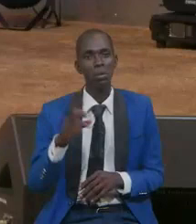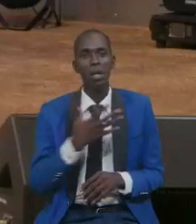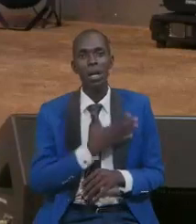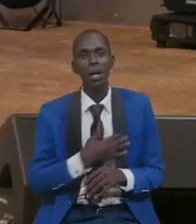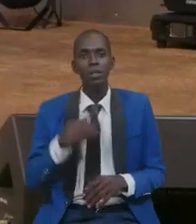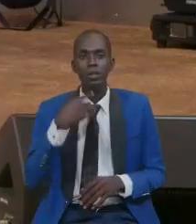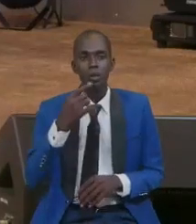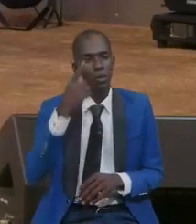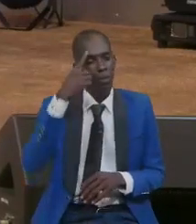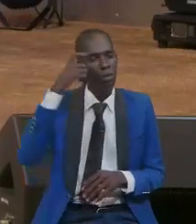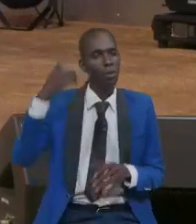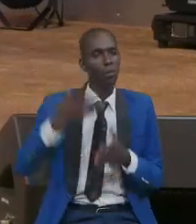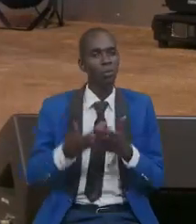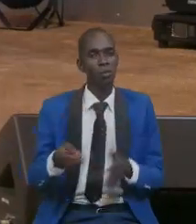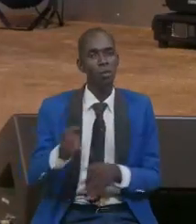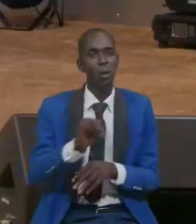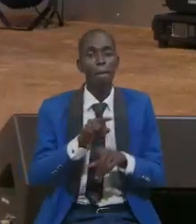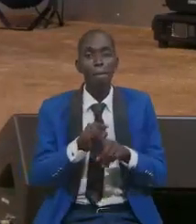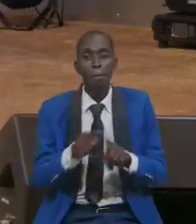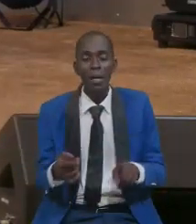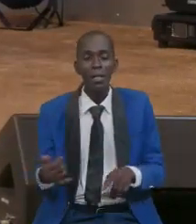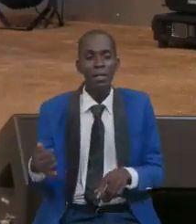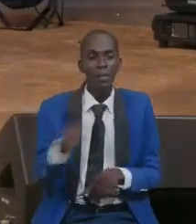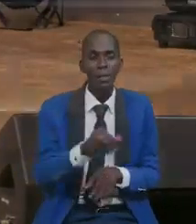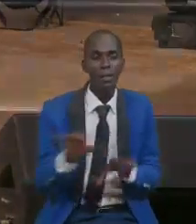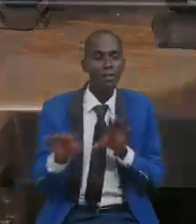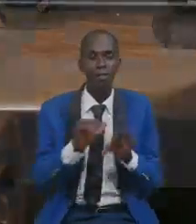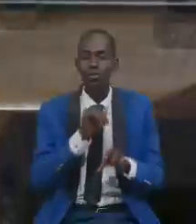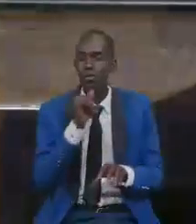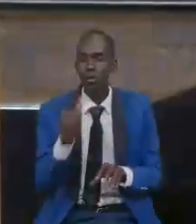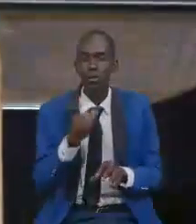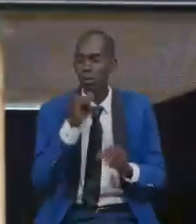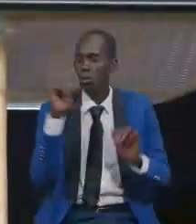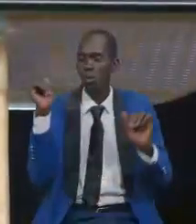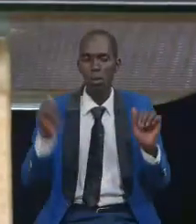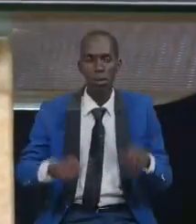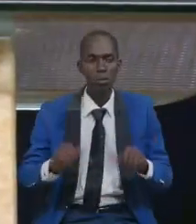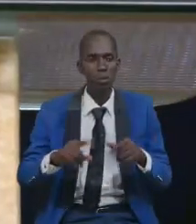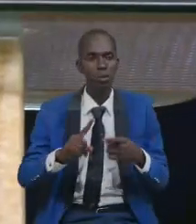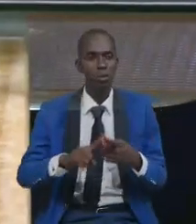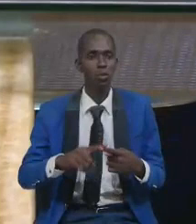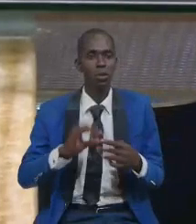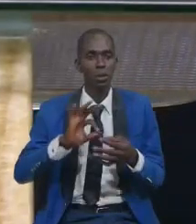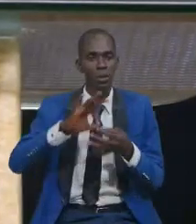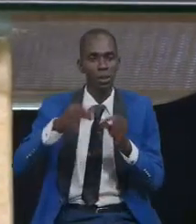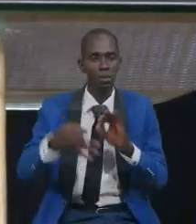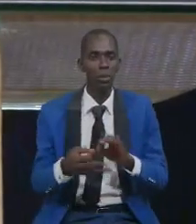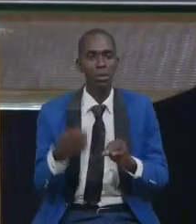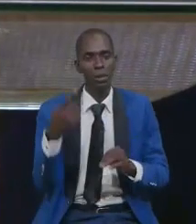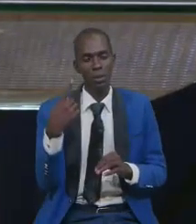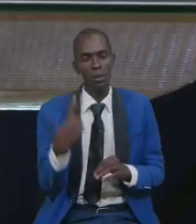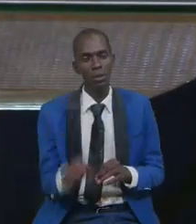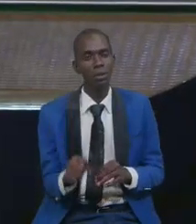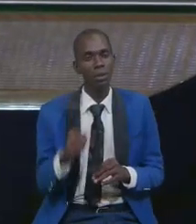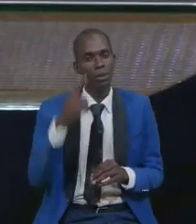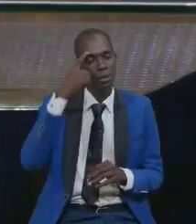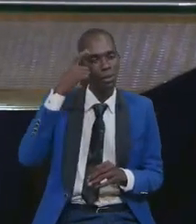but they did not, they could not, they would not make known unto me